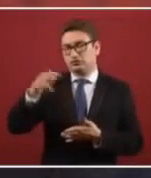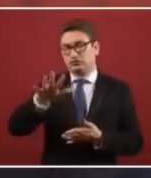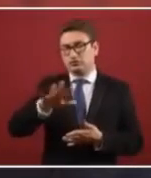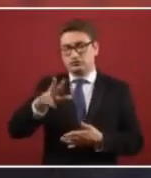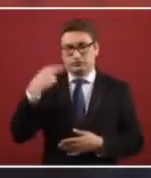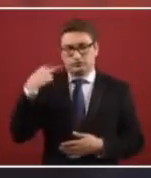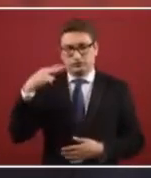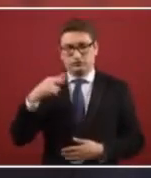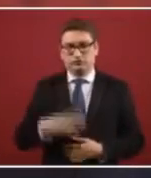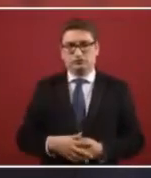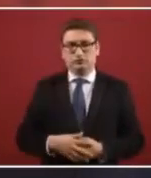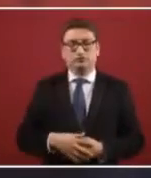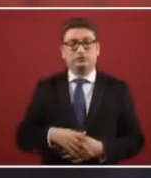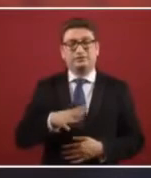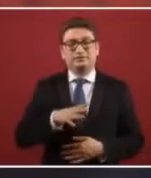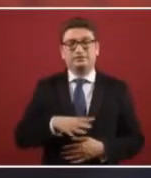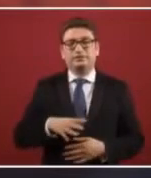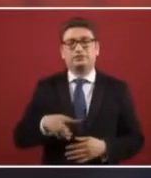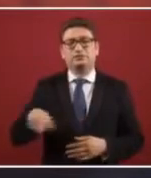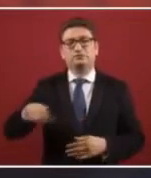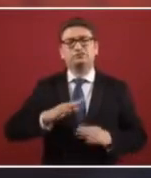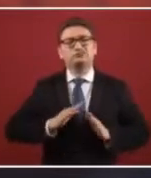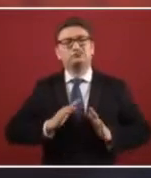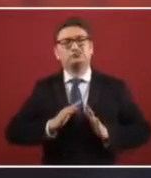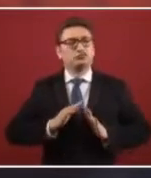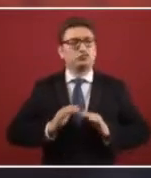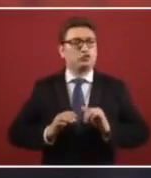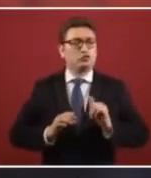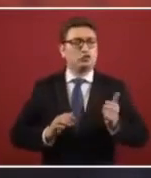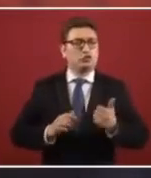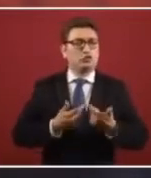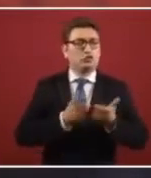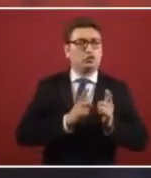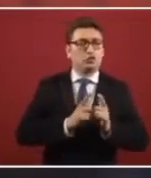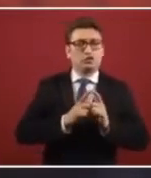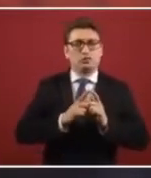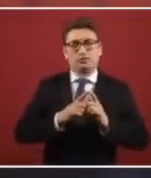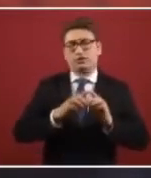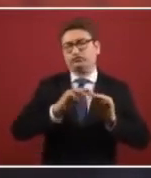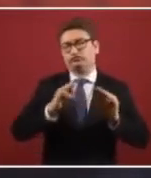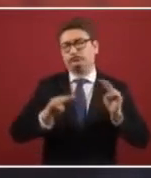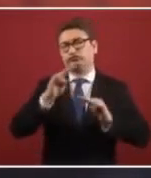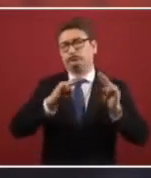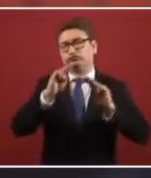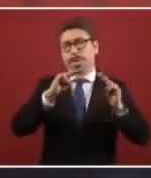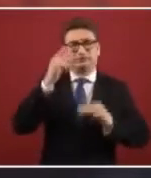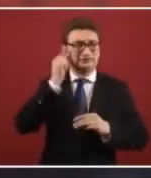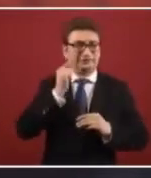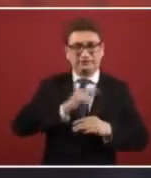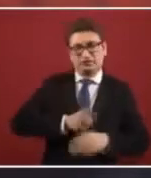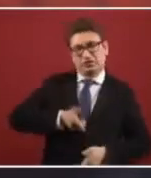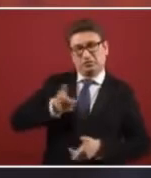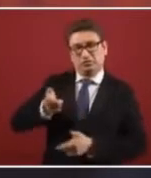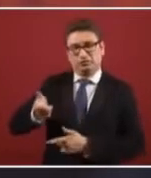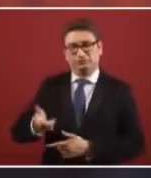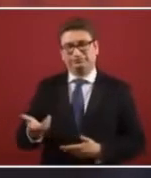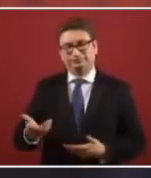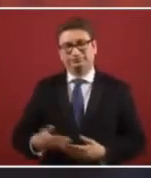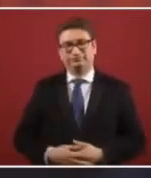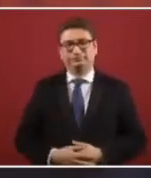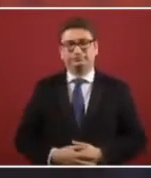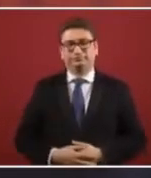of there it was a a like thing being trapped